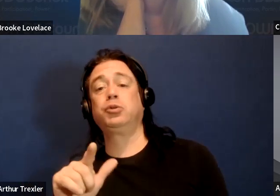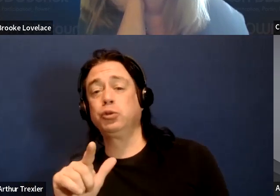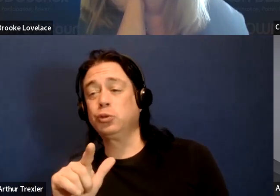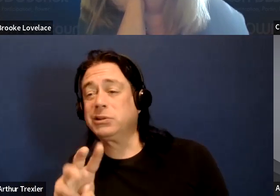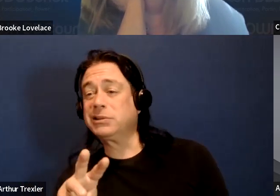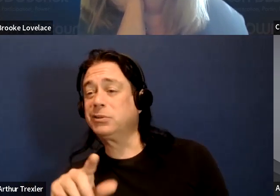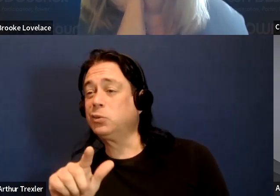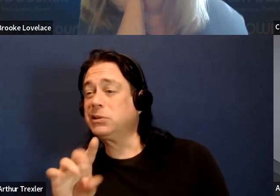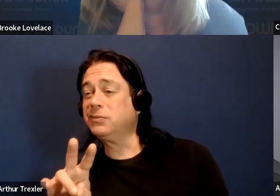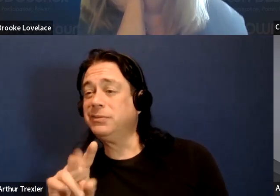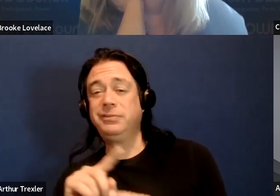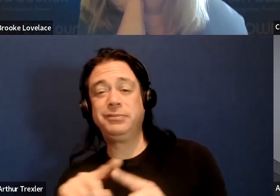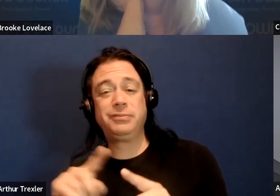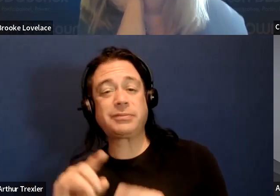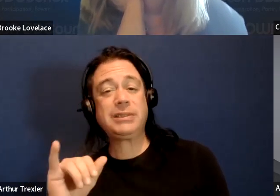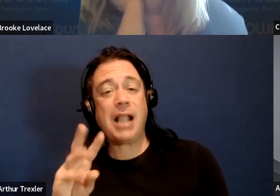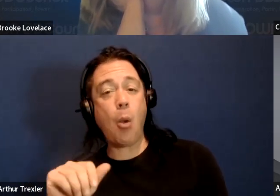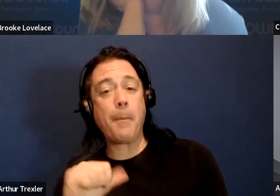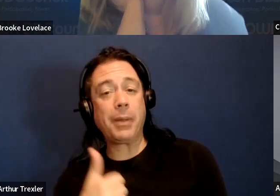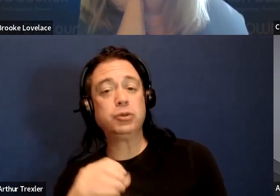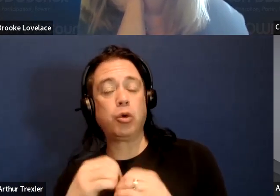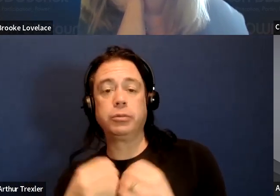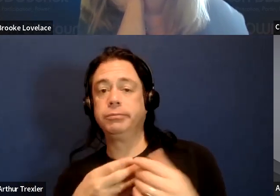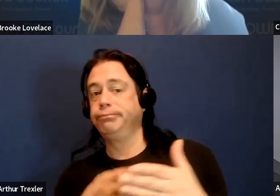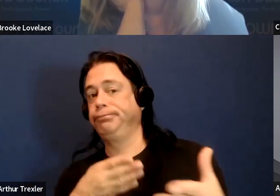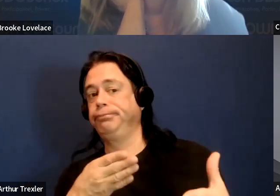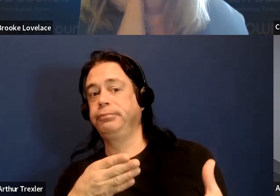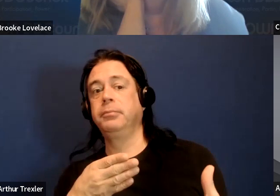different organizations, Iowa-based organizations, opposed